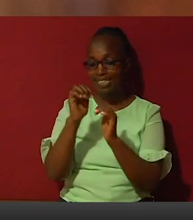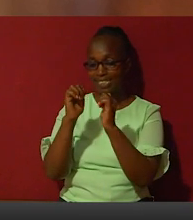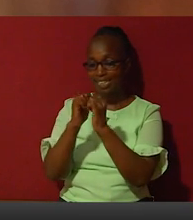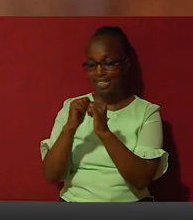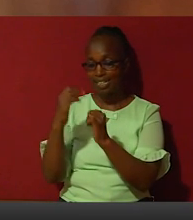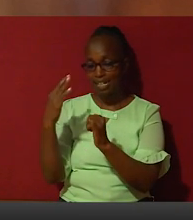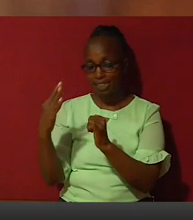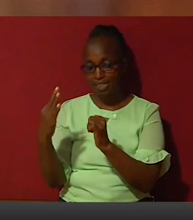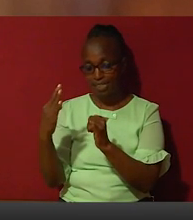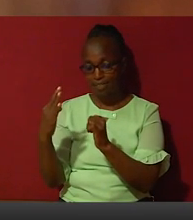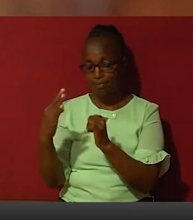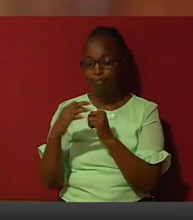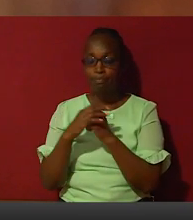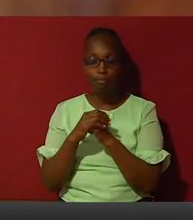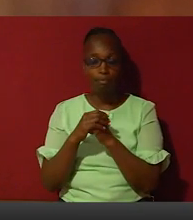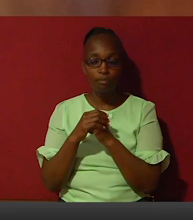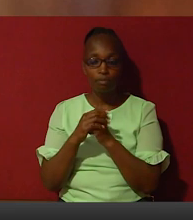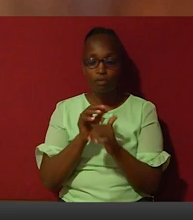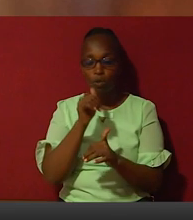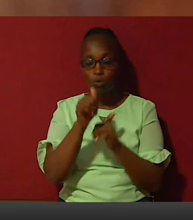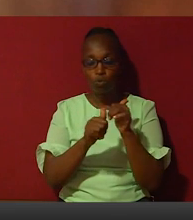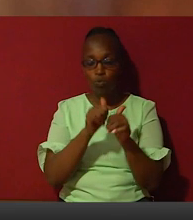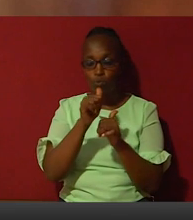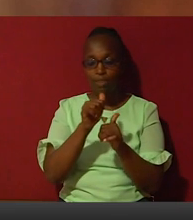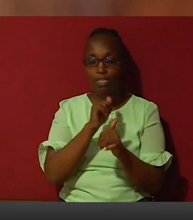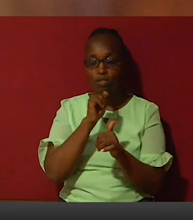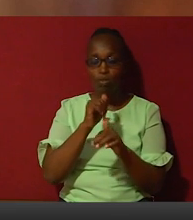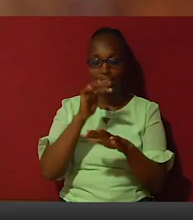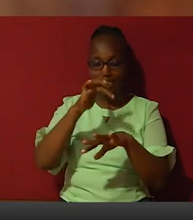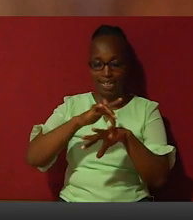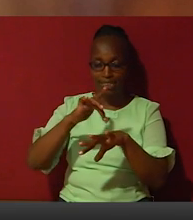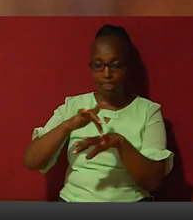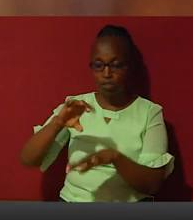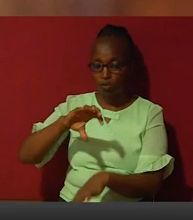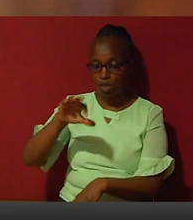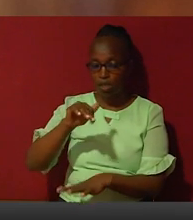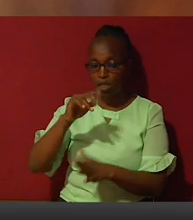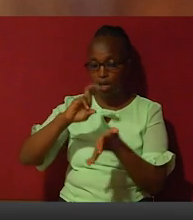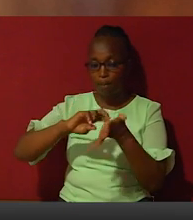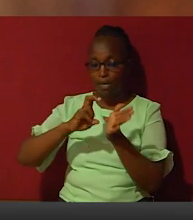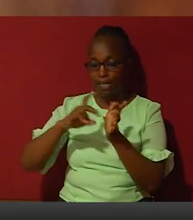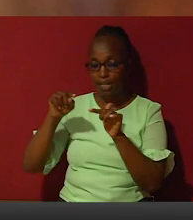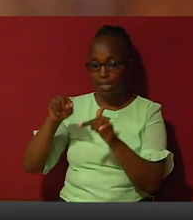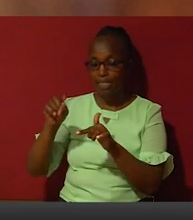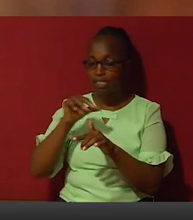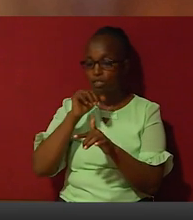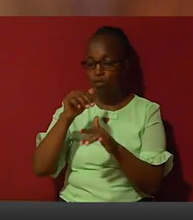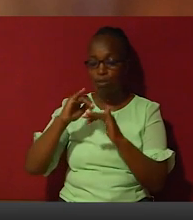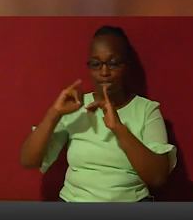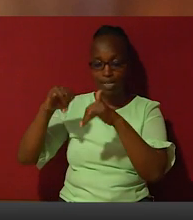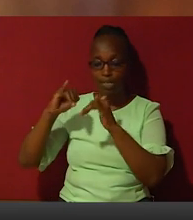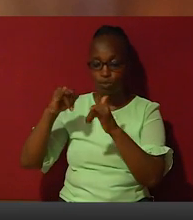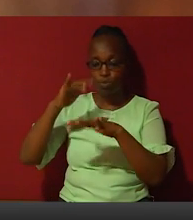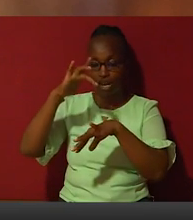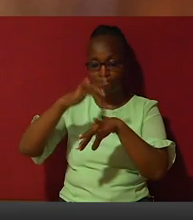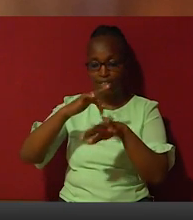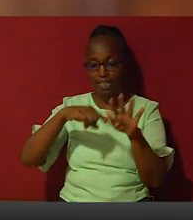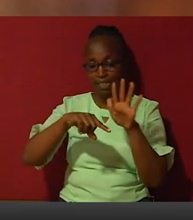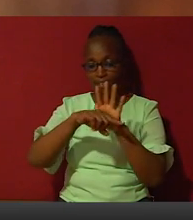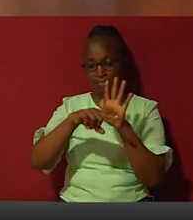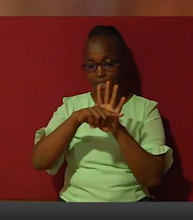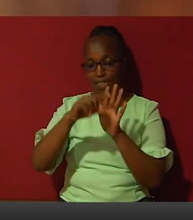the finance bill was not a bill touching on counties, and therefore this was not an issue that needed to be, because it